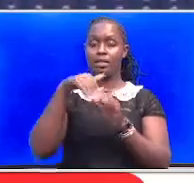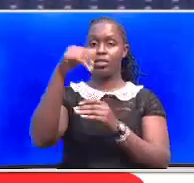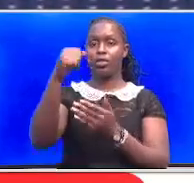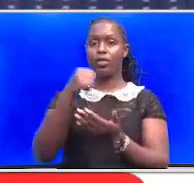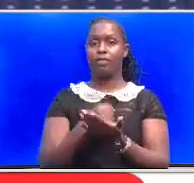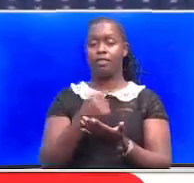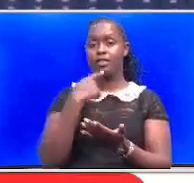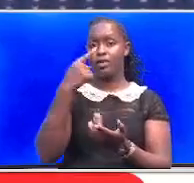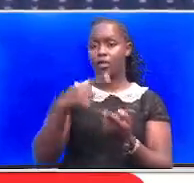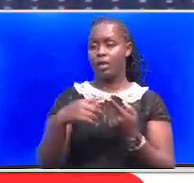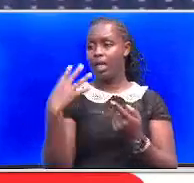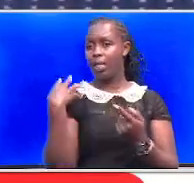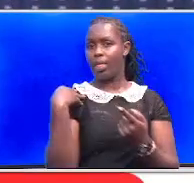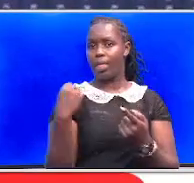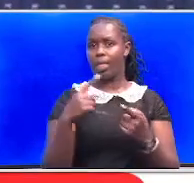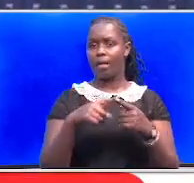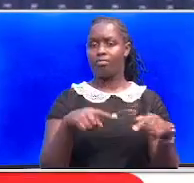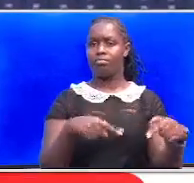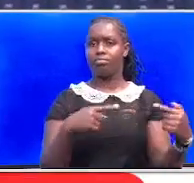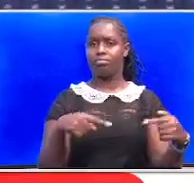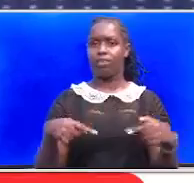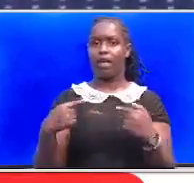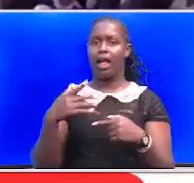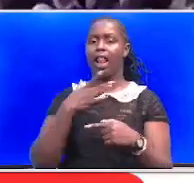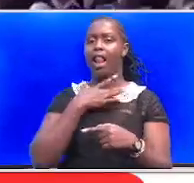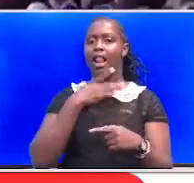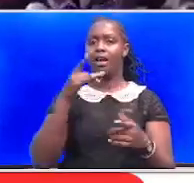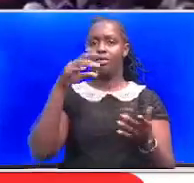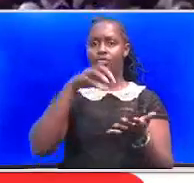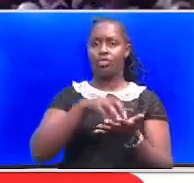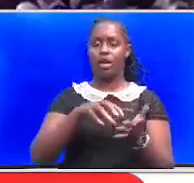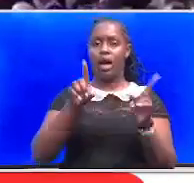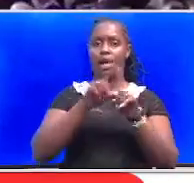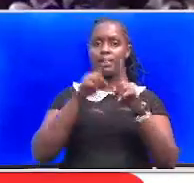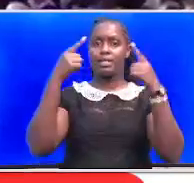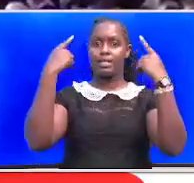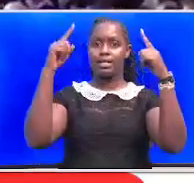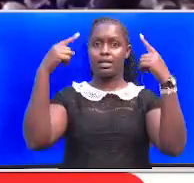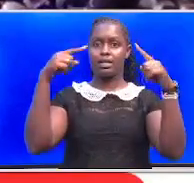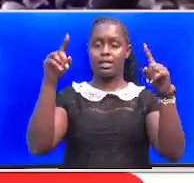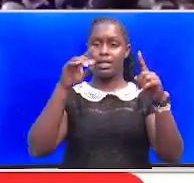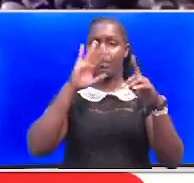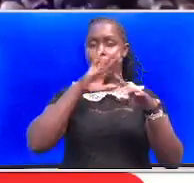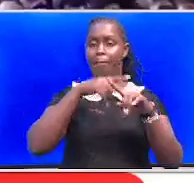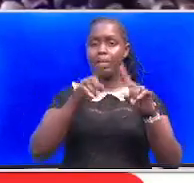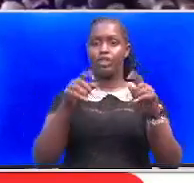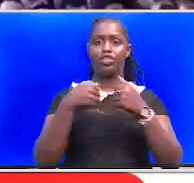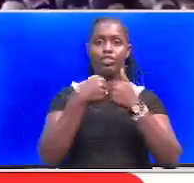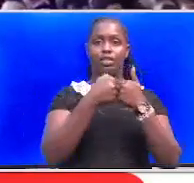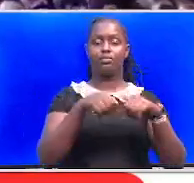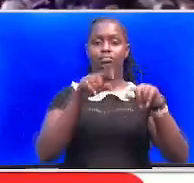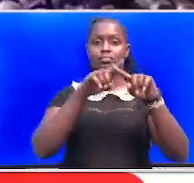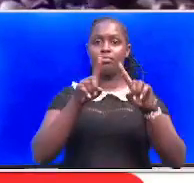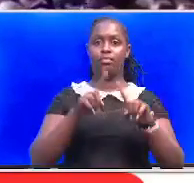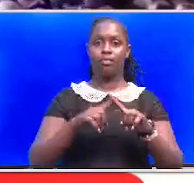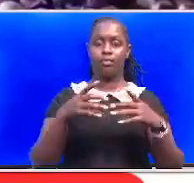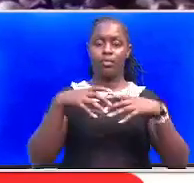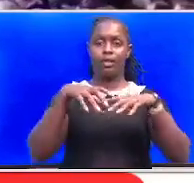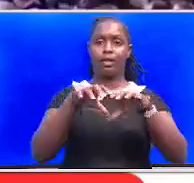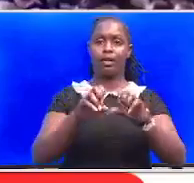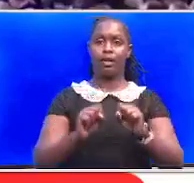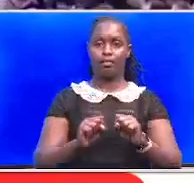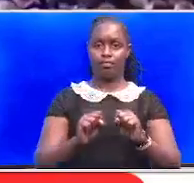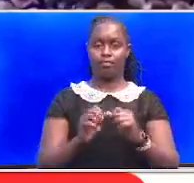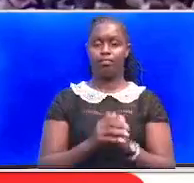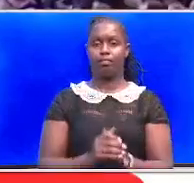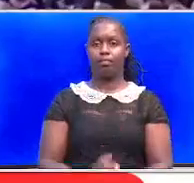recent terms such as FIFA reinstation as marks of success despite key challenges inherited and systemic.